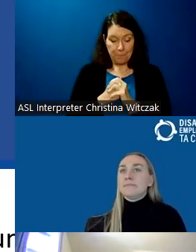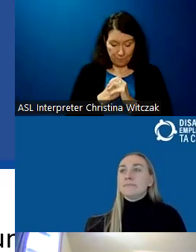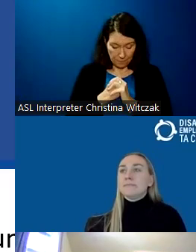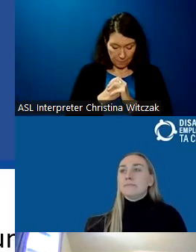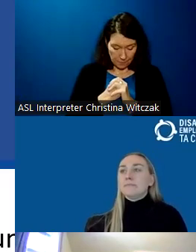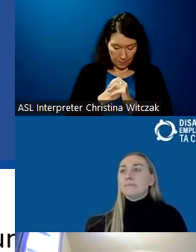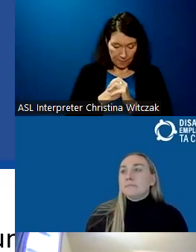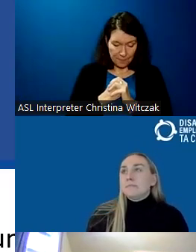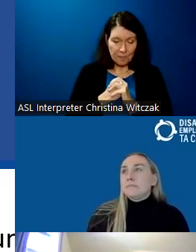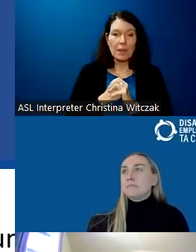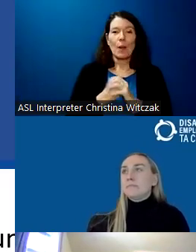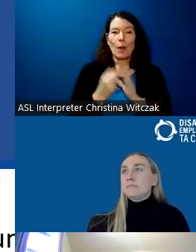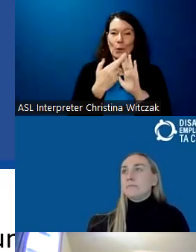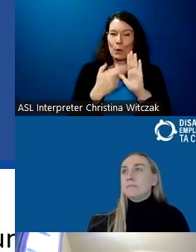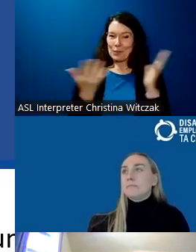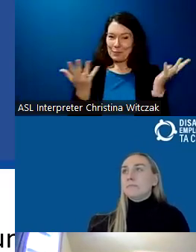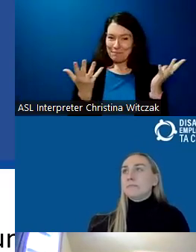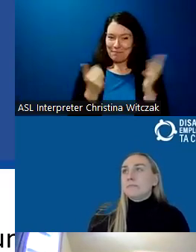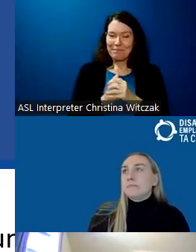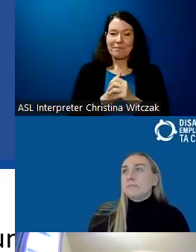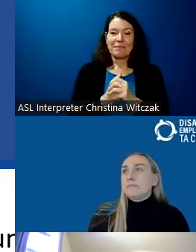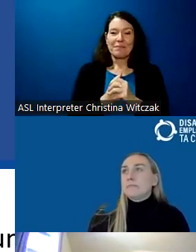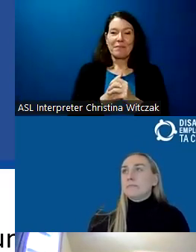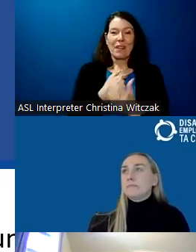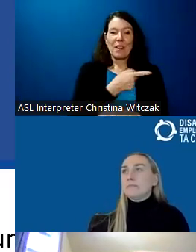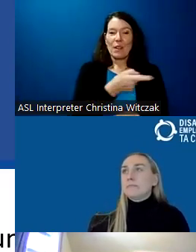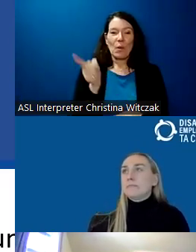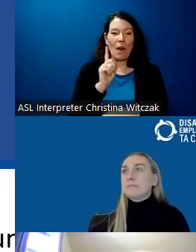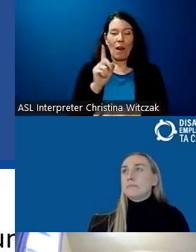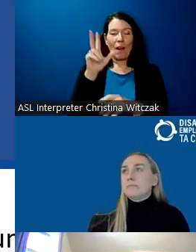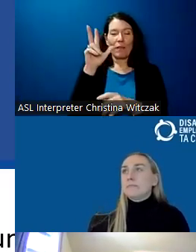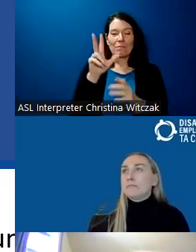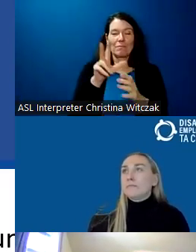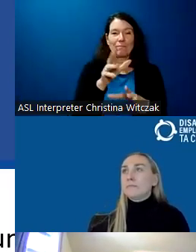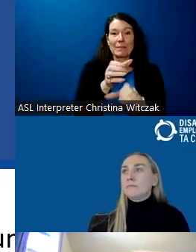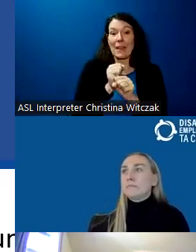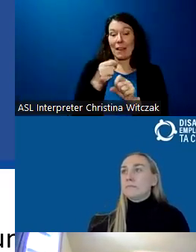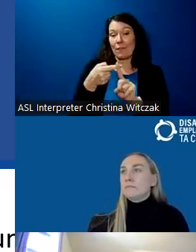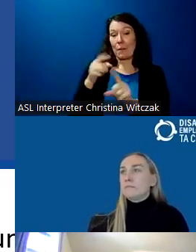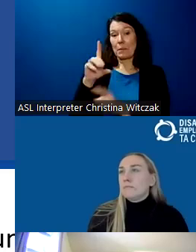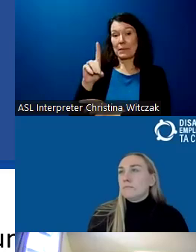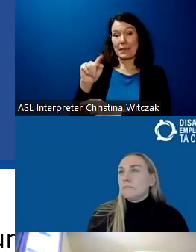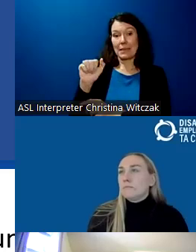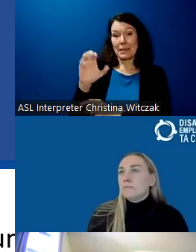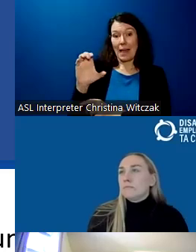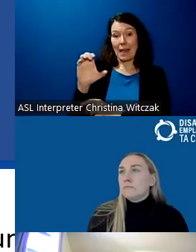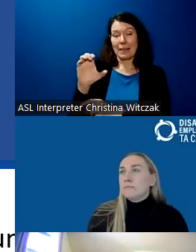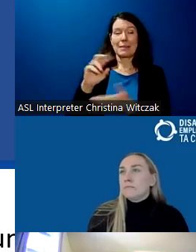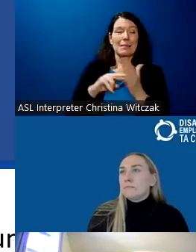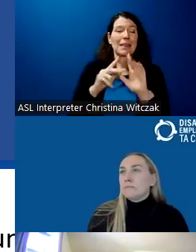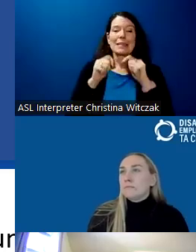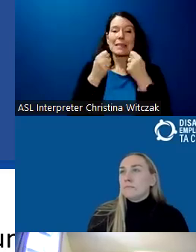Let's talk about ground rules. What you get from the DETAC is a team of